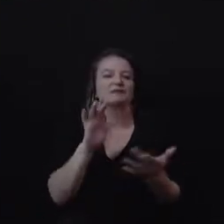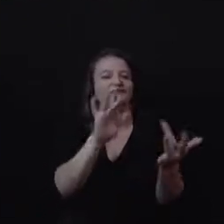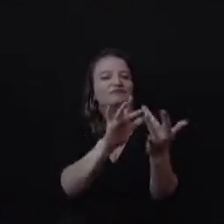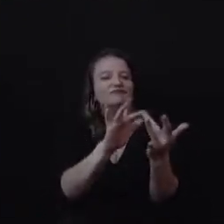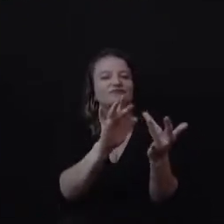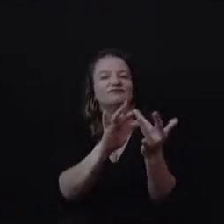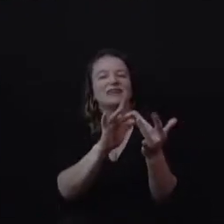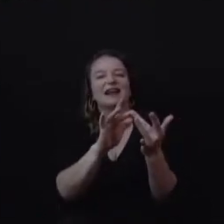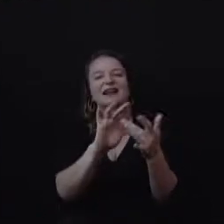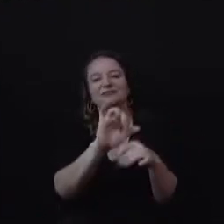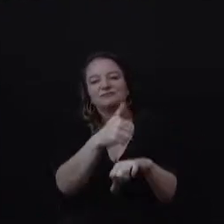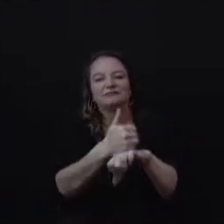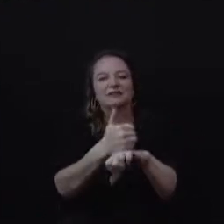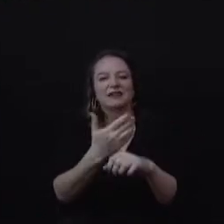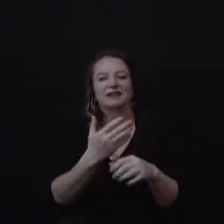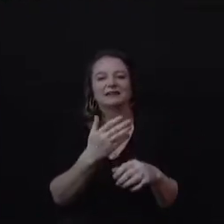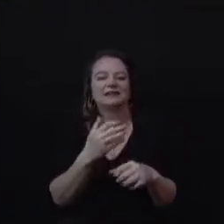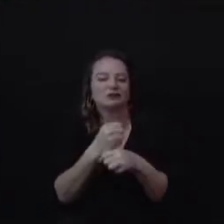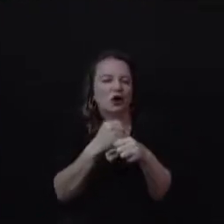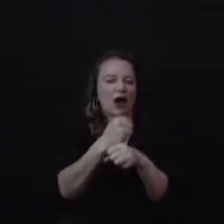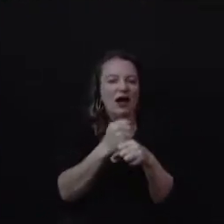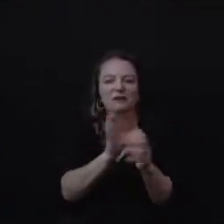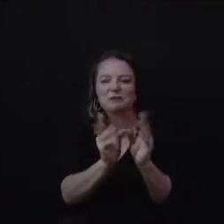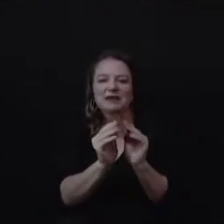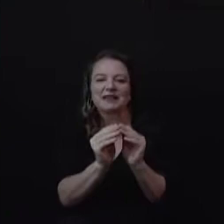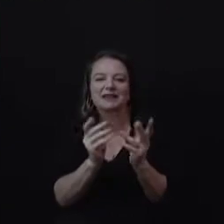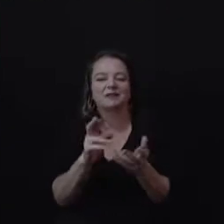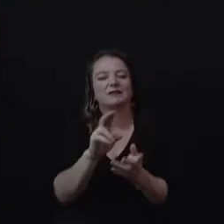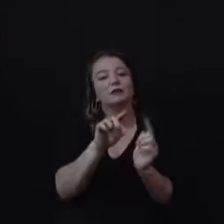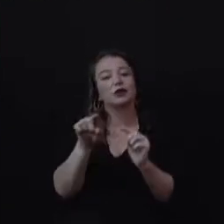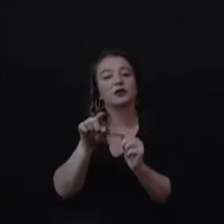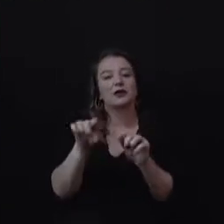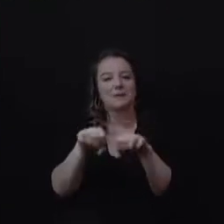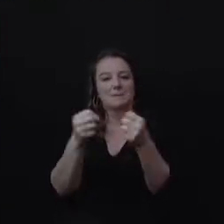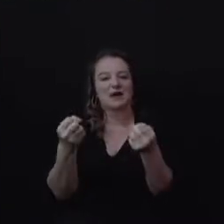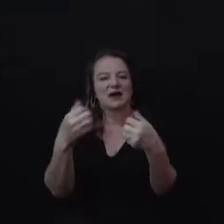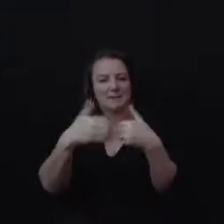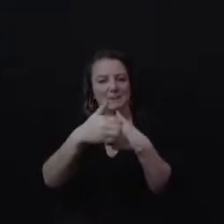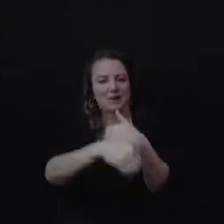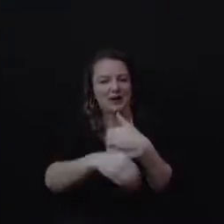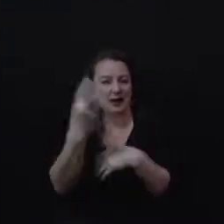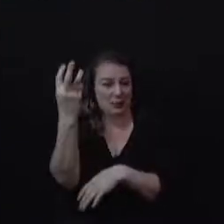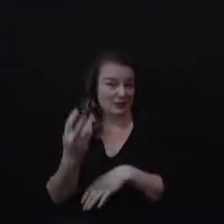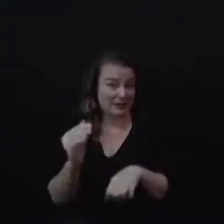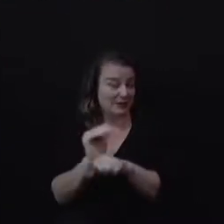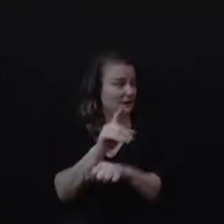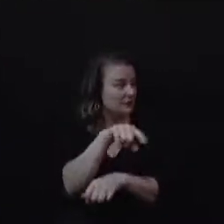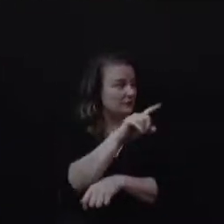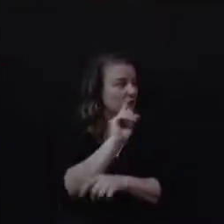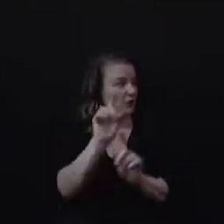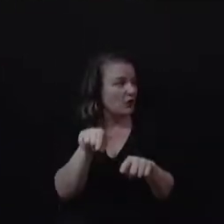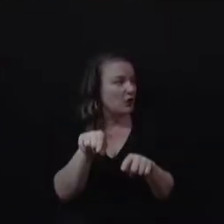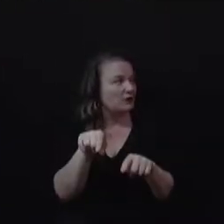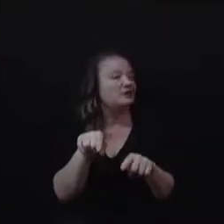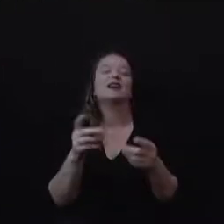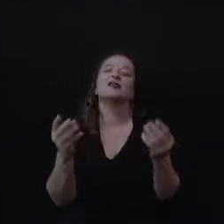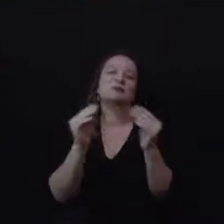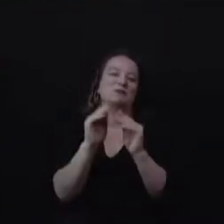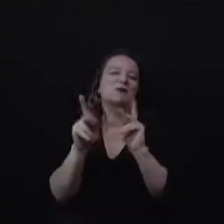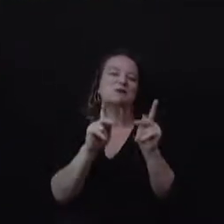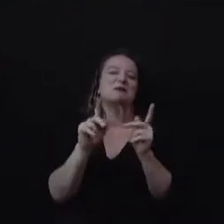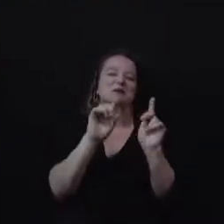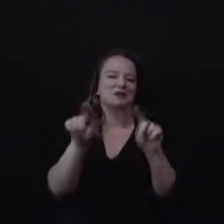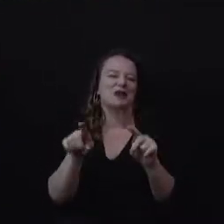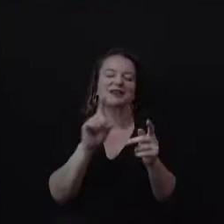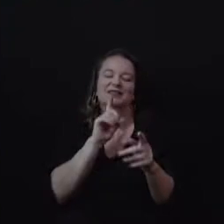an email or get you connected to Breaking Bread. Who's been to Breaking Bread on Wednesday nights? Oh, come on, there's more hands than that. It's a